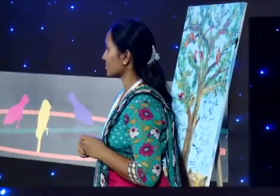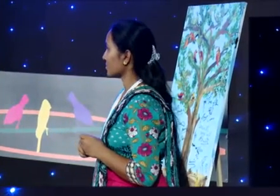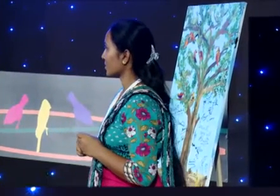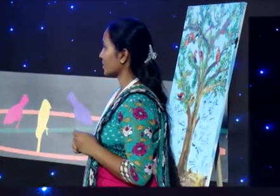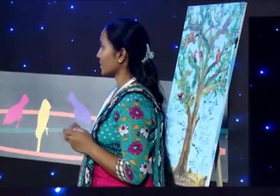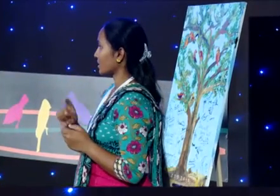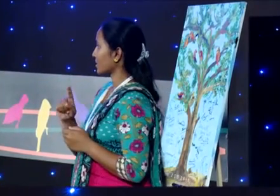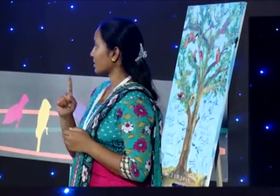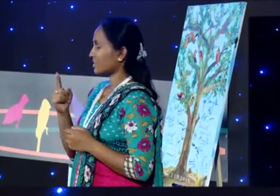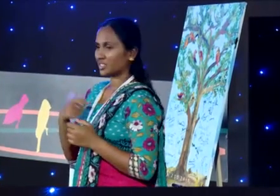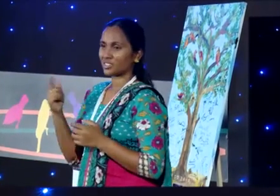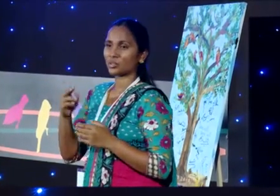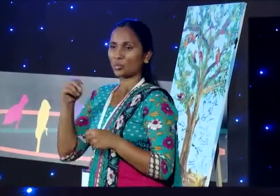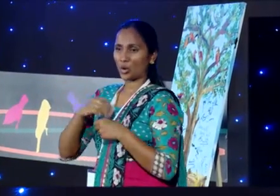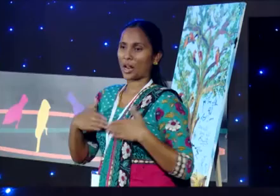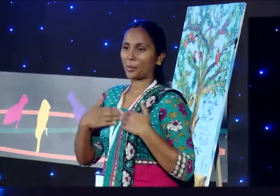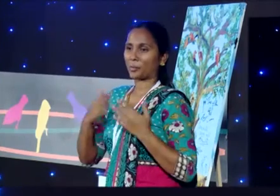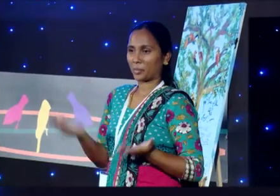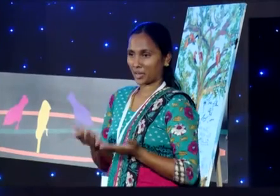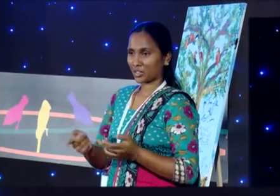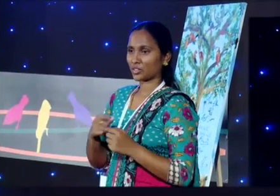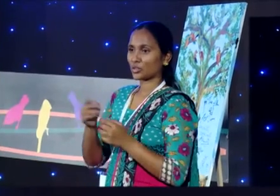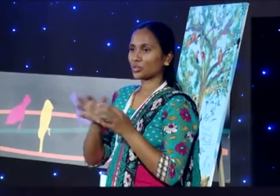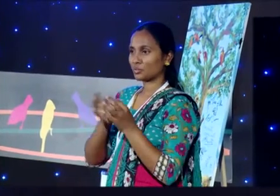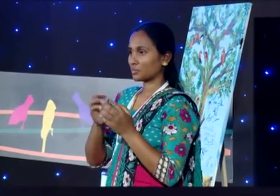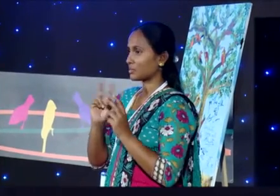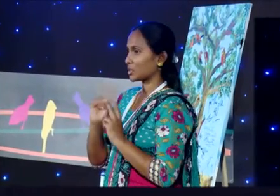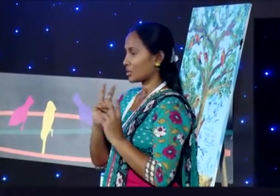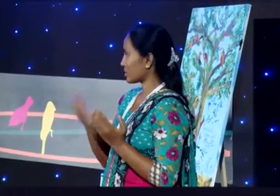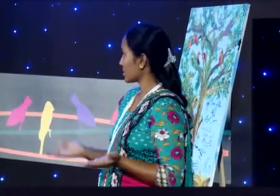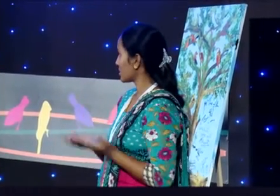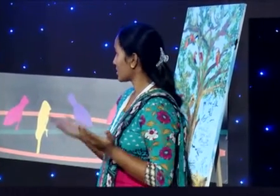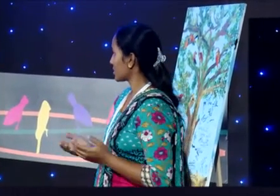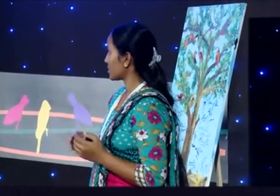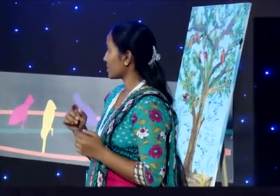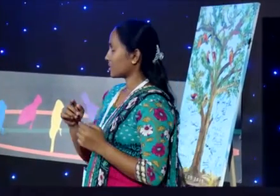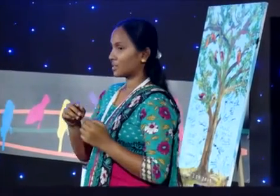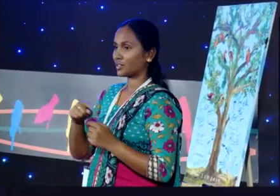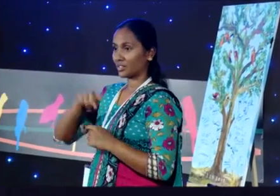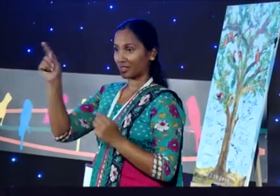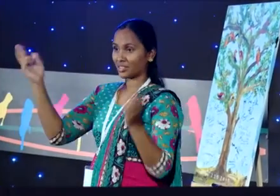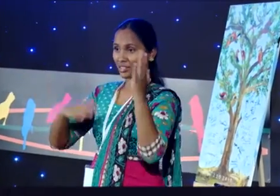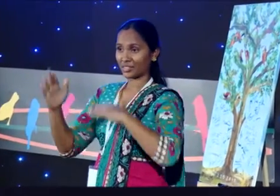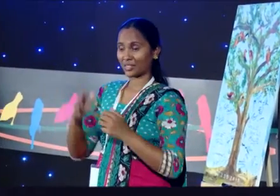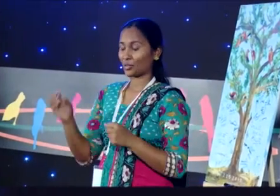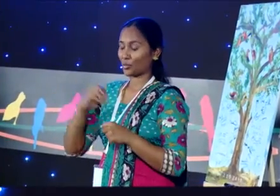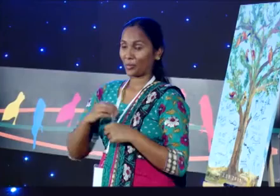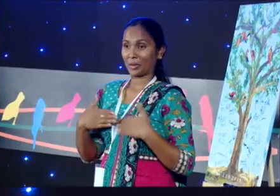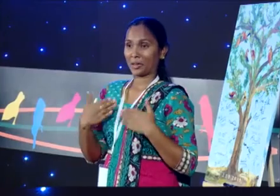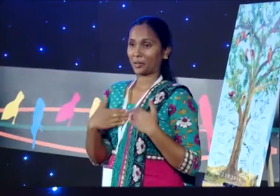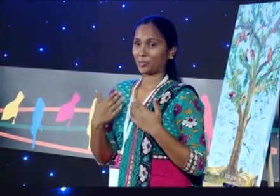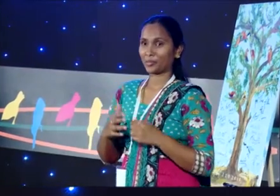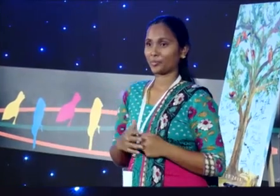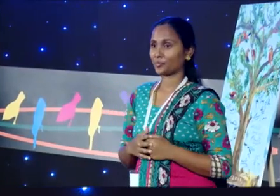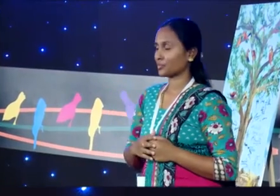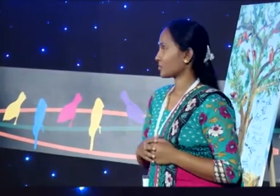First of all, it's an honor to be here. It's been such an inspirational day for me personally. Everyone who's come here has been phenomenal. I mean, we've just been